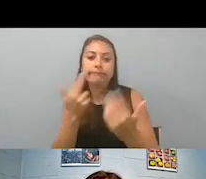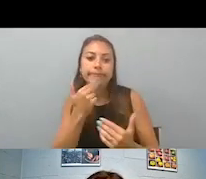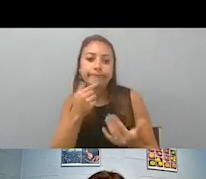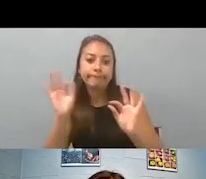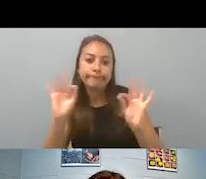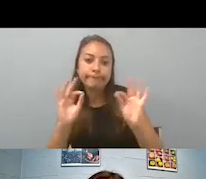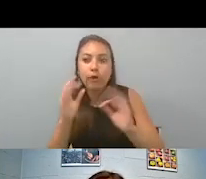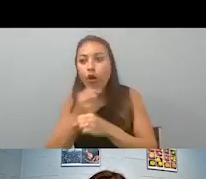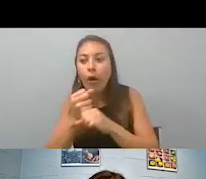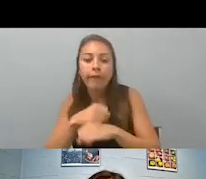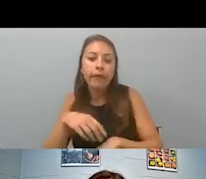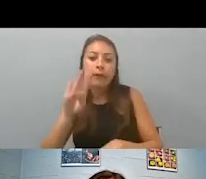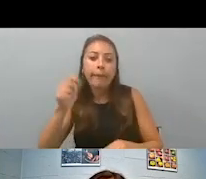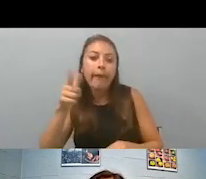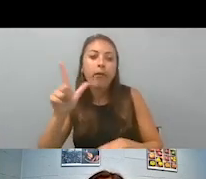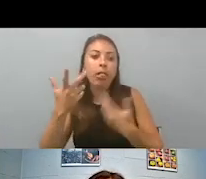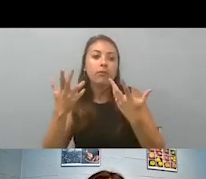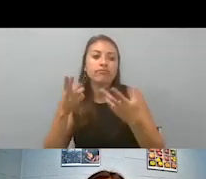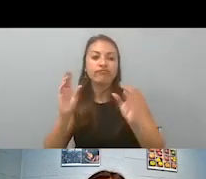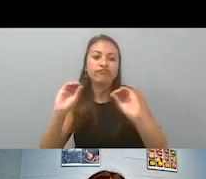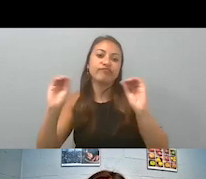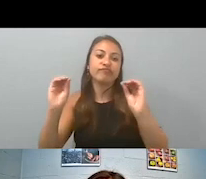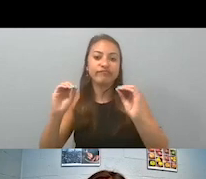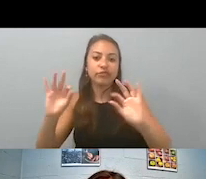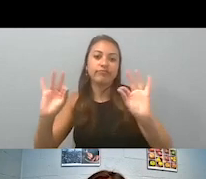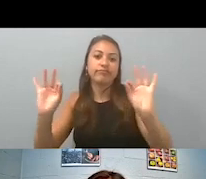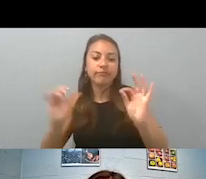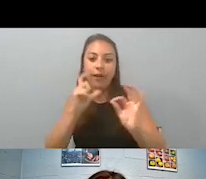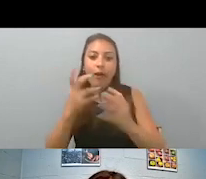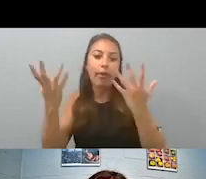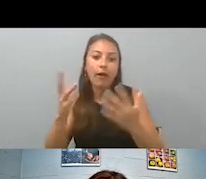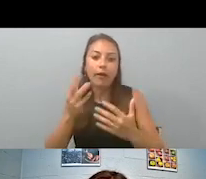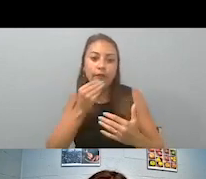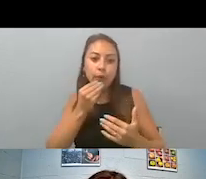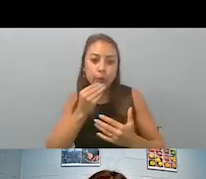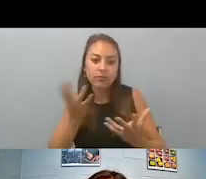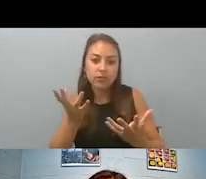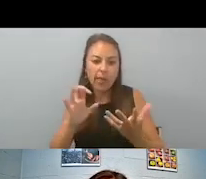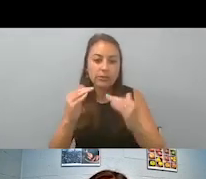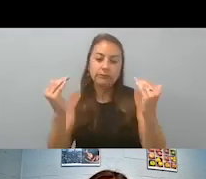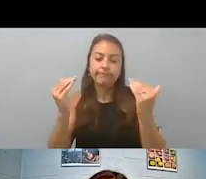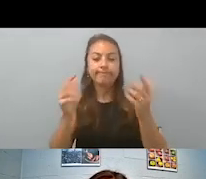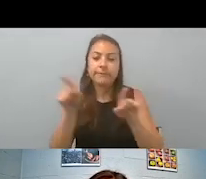most important things to keep in mind about the different meal plans. I don't know, Bobby, if you have anything that you think is